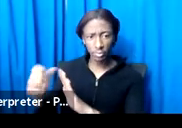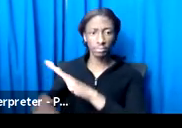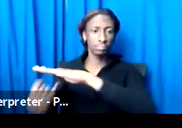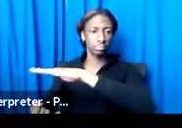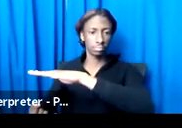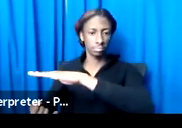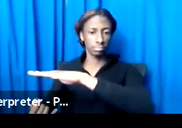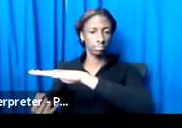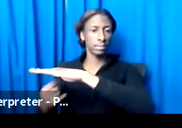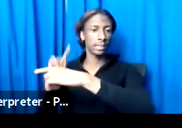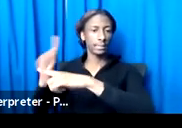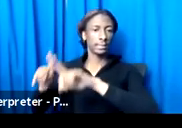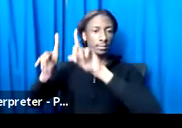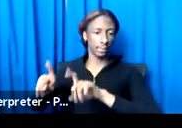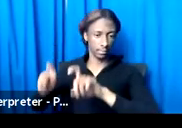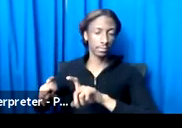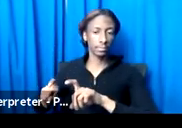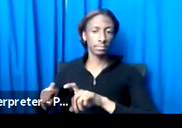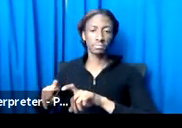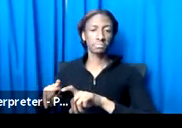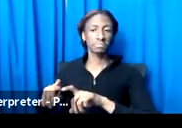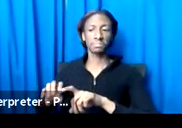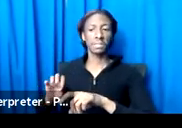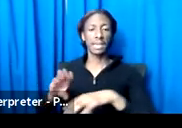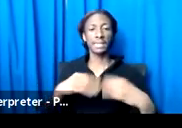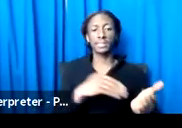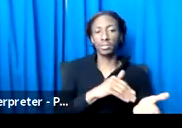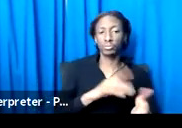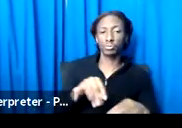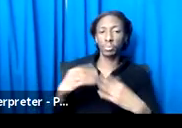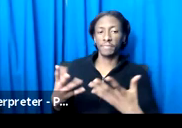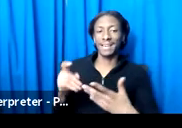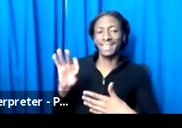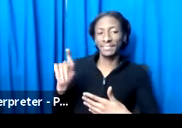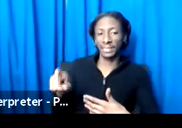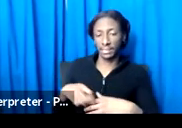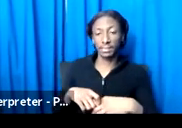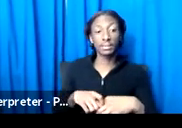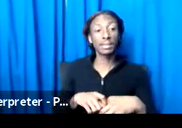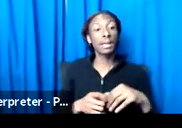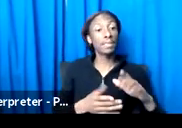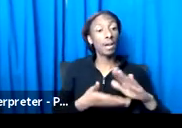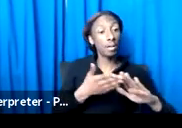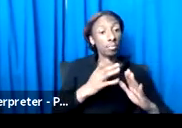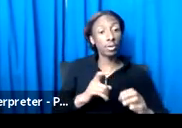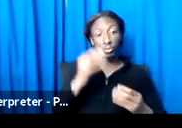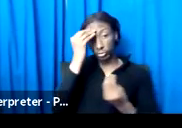until the test result is returned, and medical care should be provided as needed. Camp operators should notify all parents and guardians and the